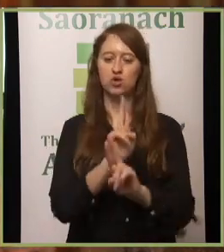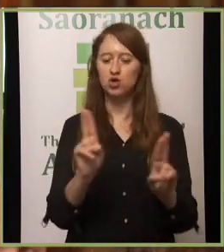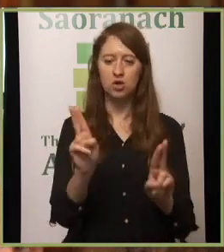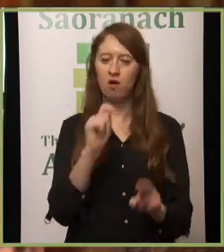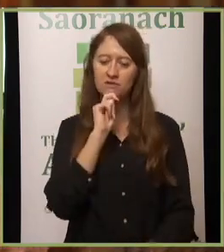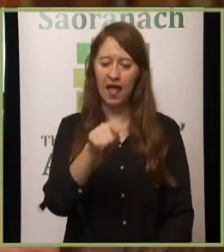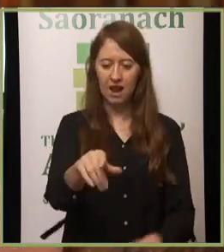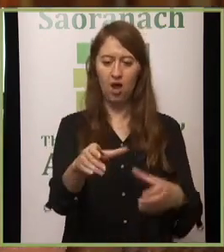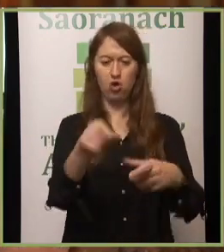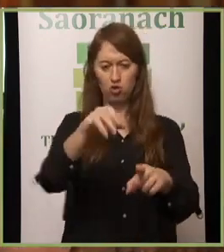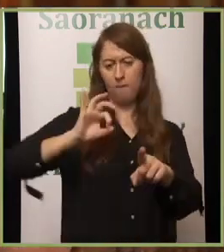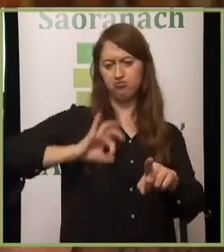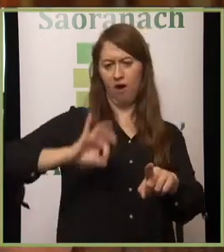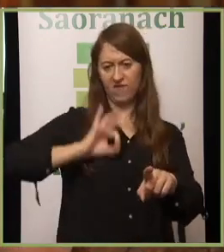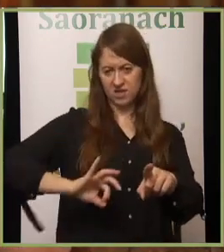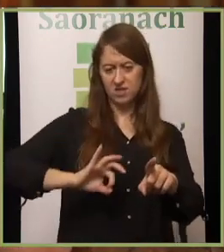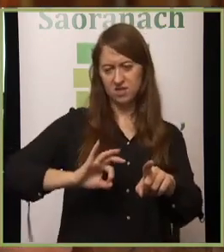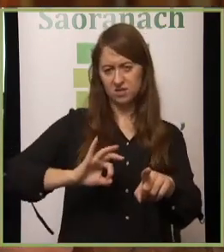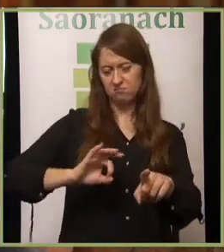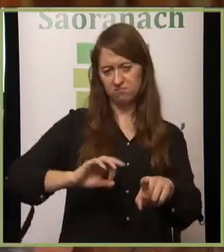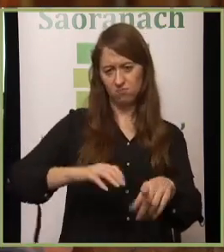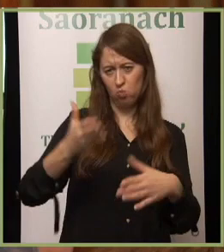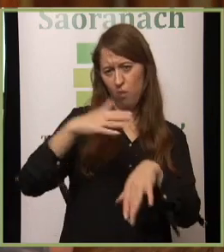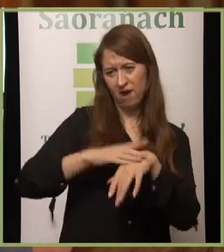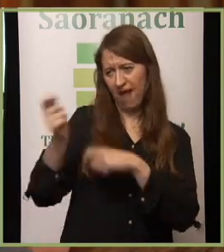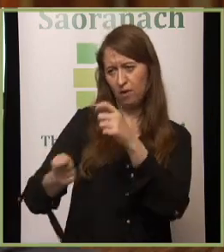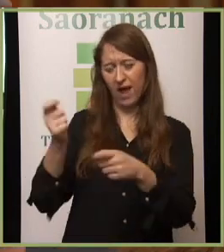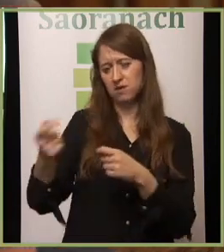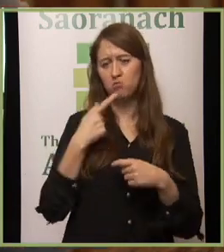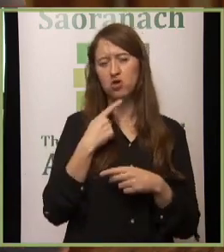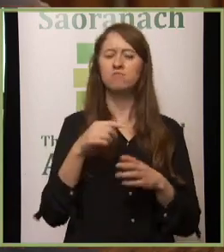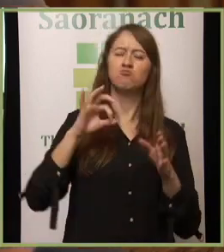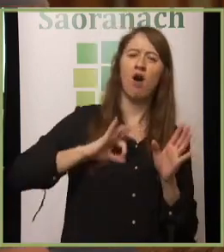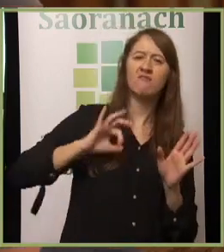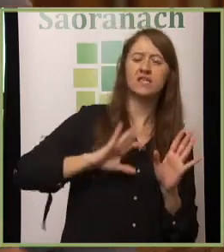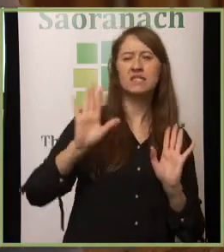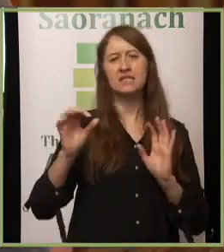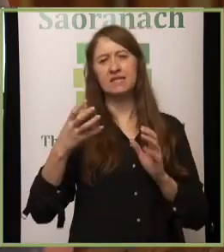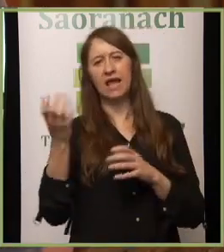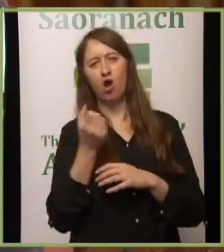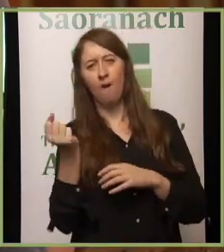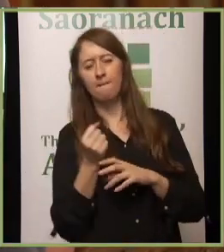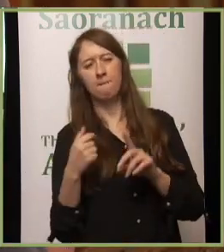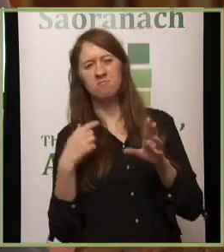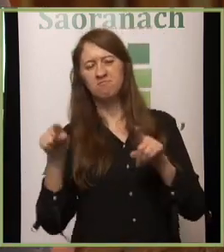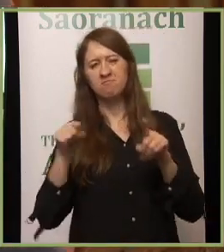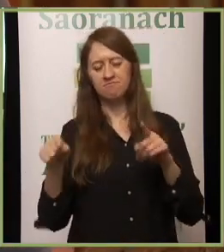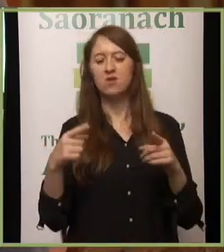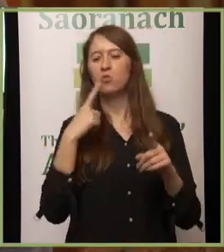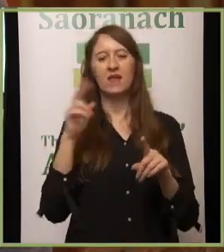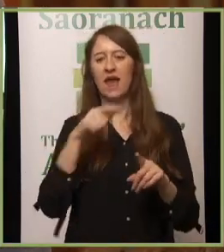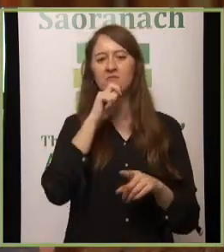allocate its profit. Income is the wrong word anyway, but I don't think we should be telling a commercial entity or what to do with its